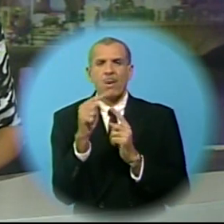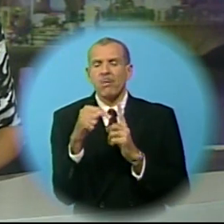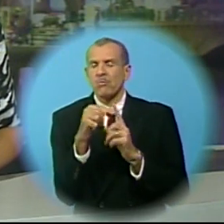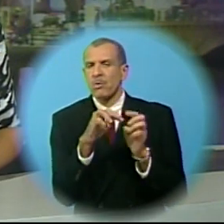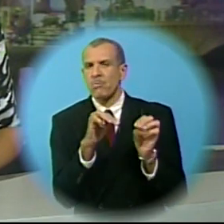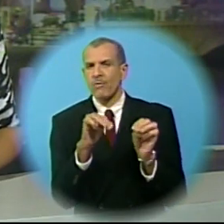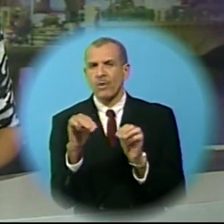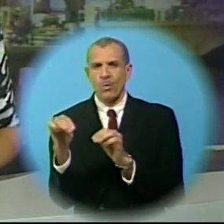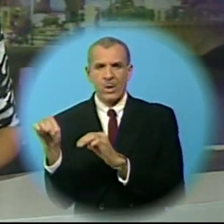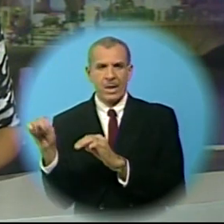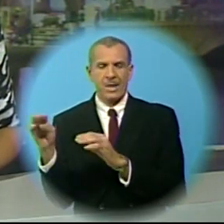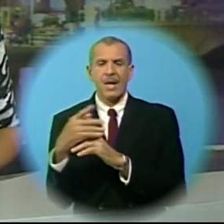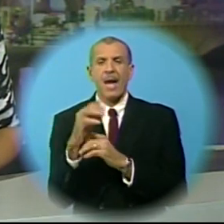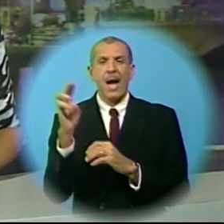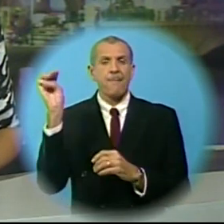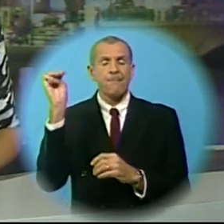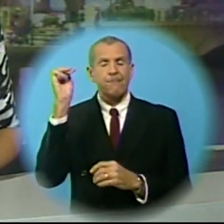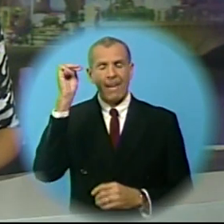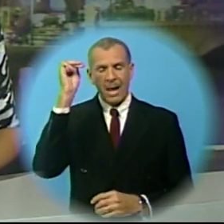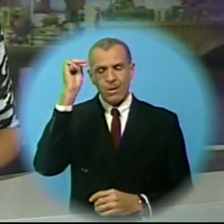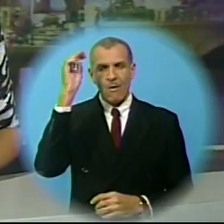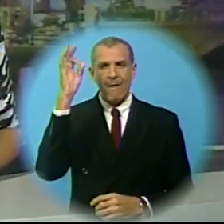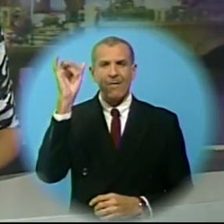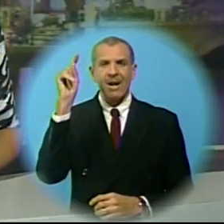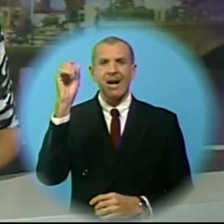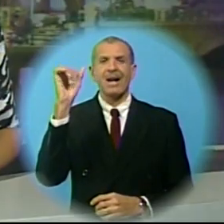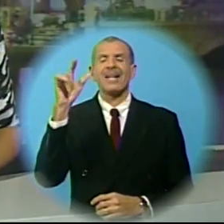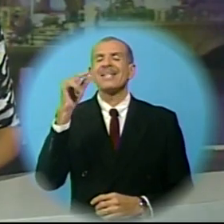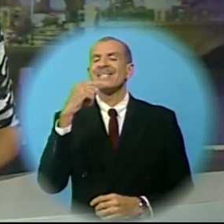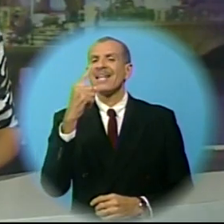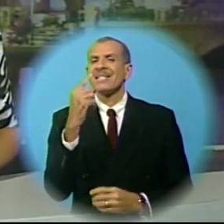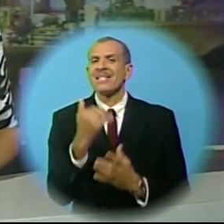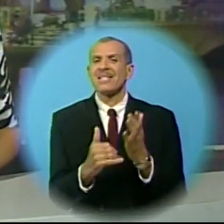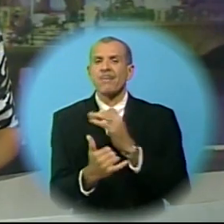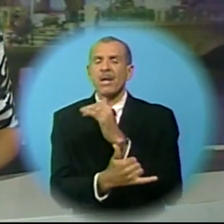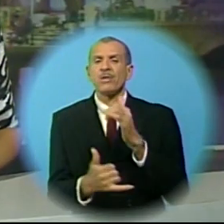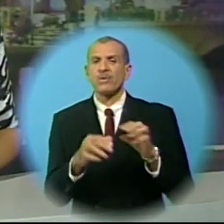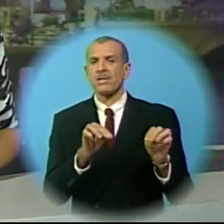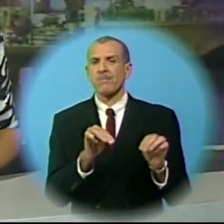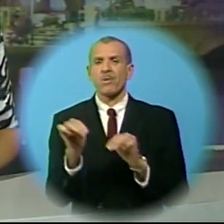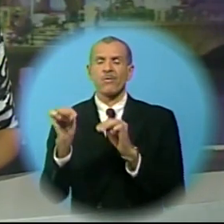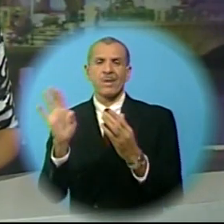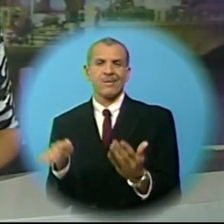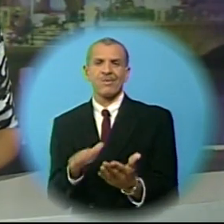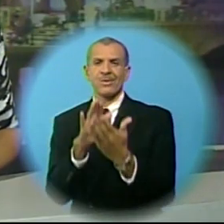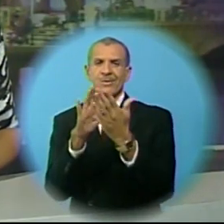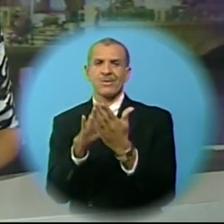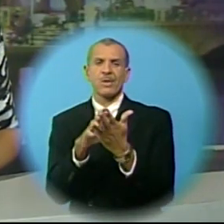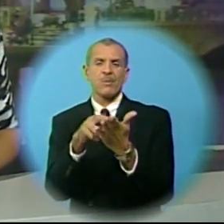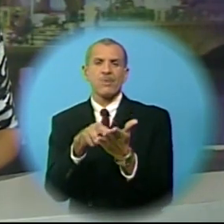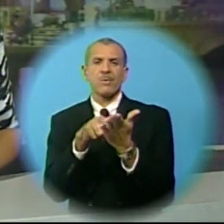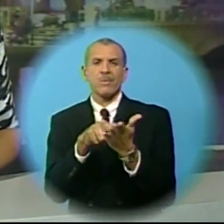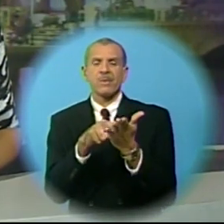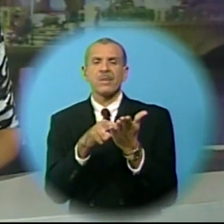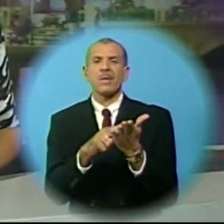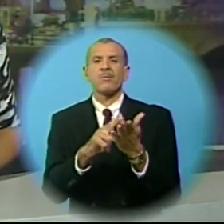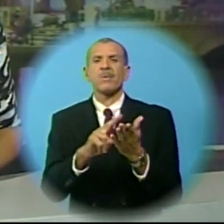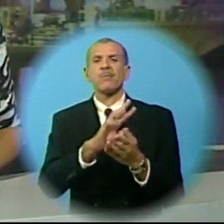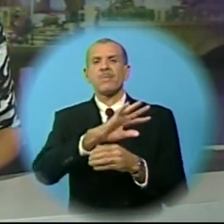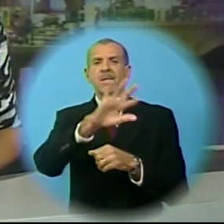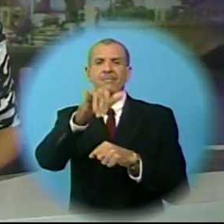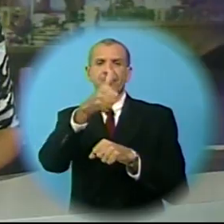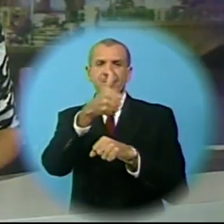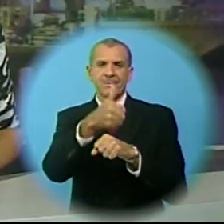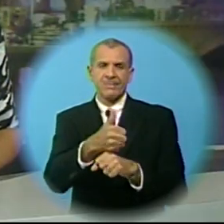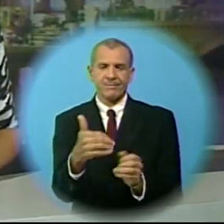Former Principal Matthew Farley says some countries that have moved away from it and are now facing calls for corporal punishment to be